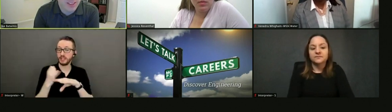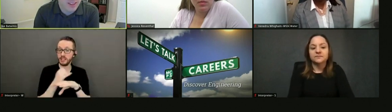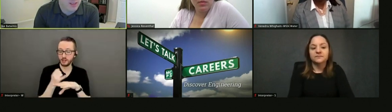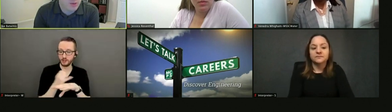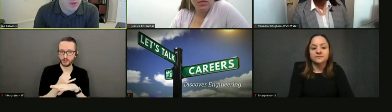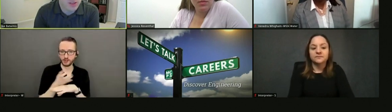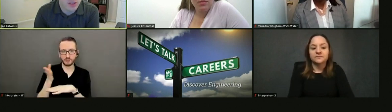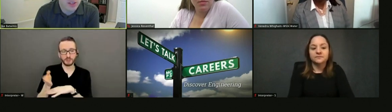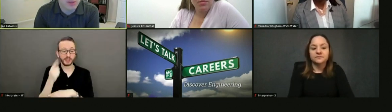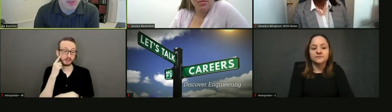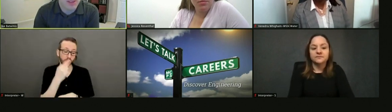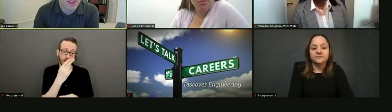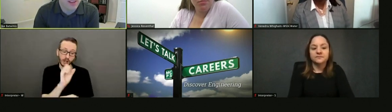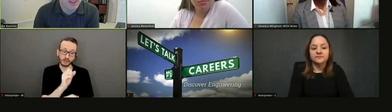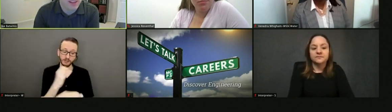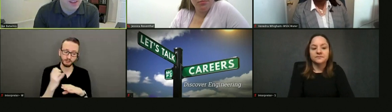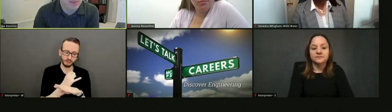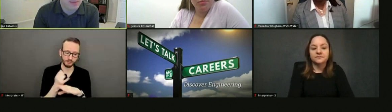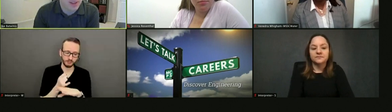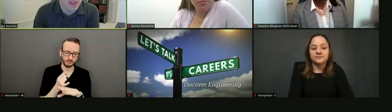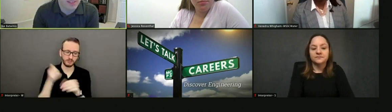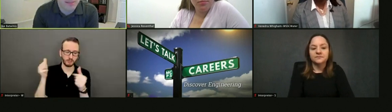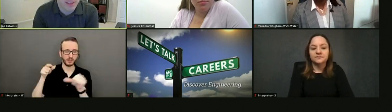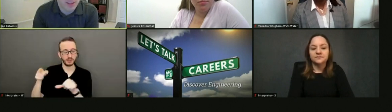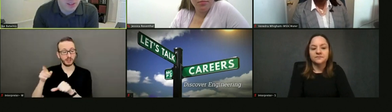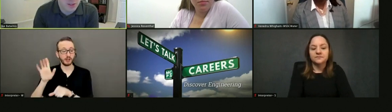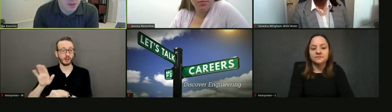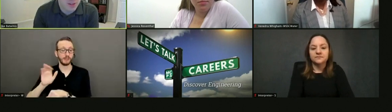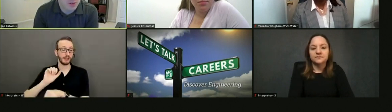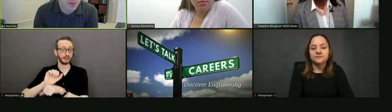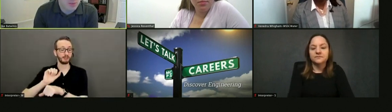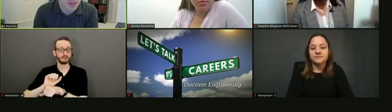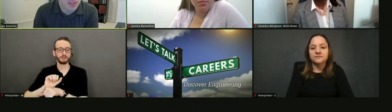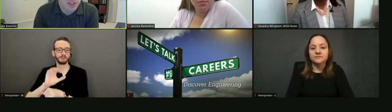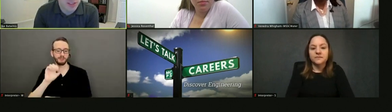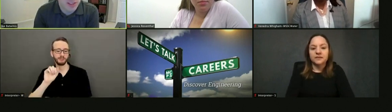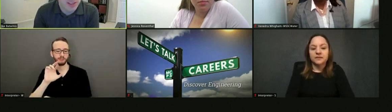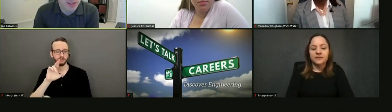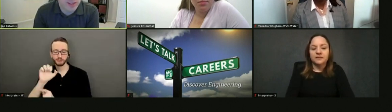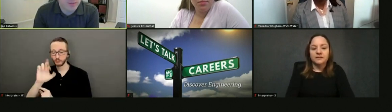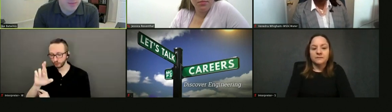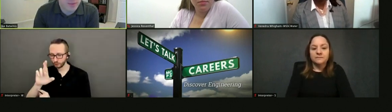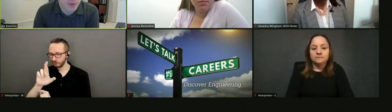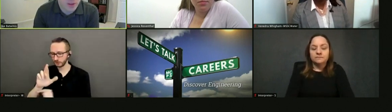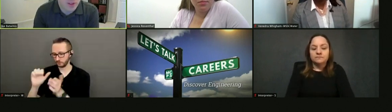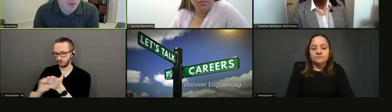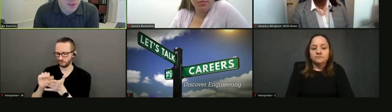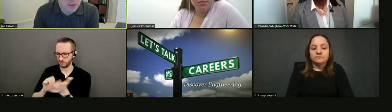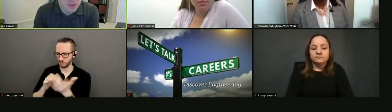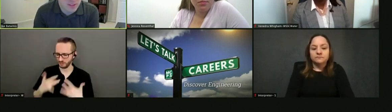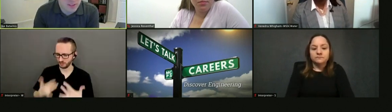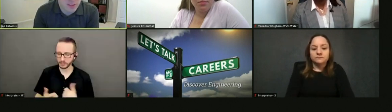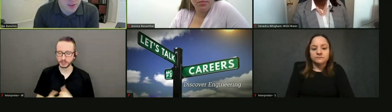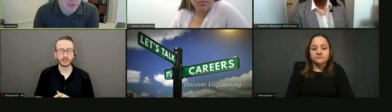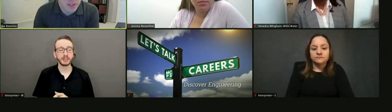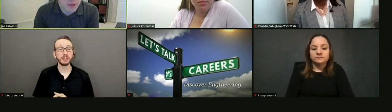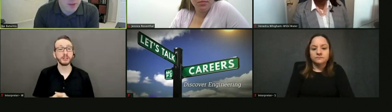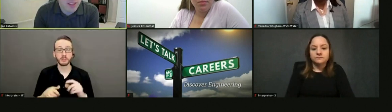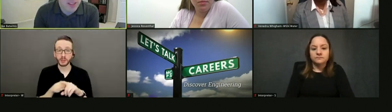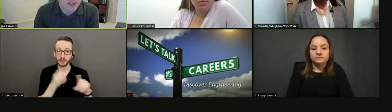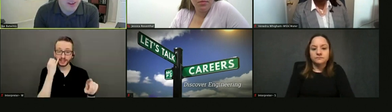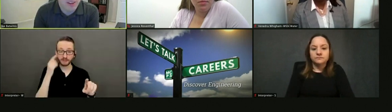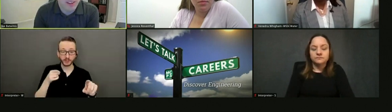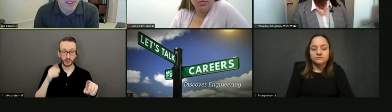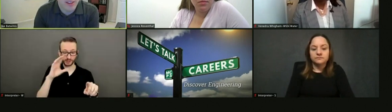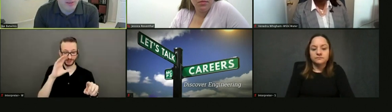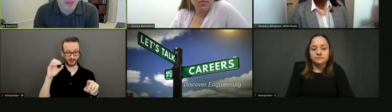as like high school internships on just their regular careers page. But also if there's a company